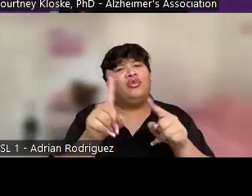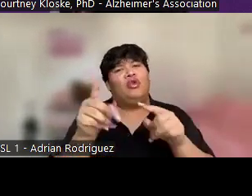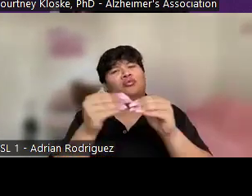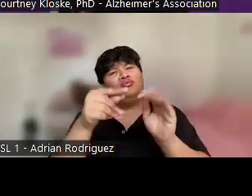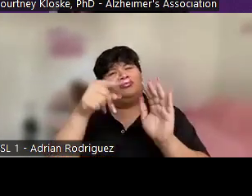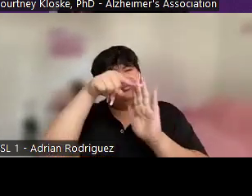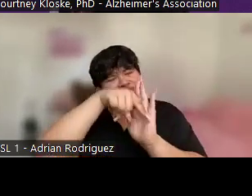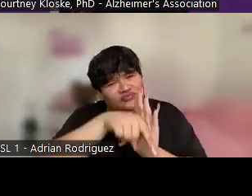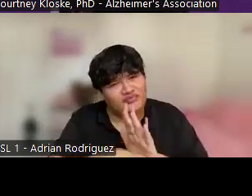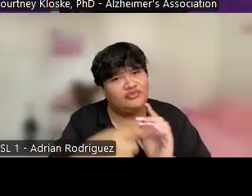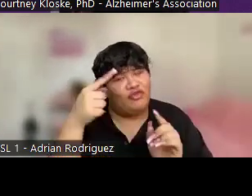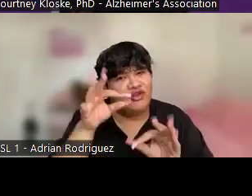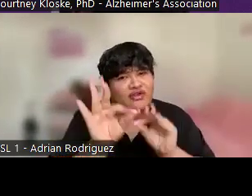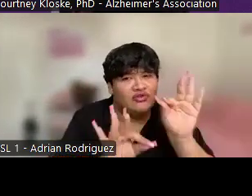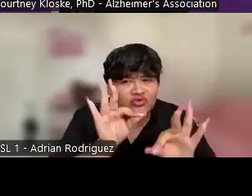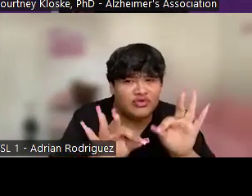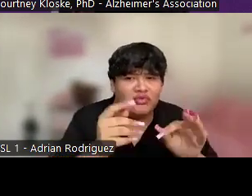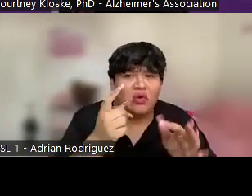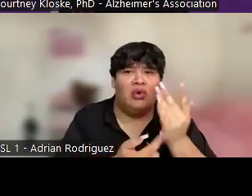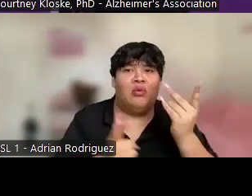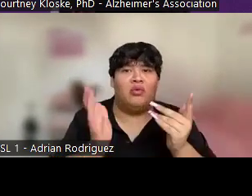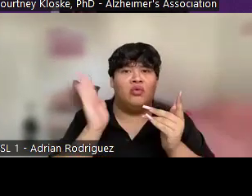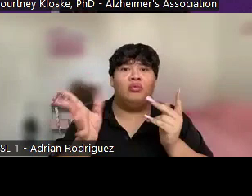are doing, if you can go to the next slide.